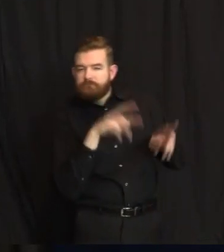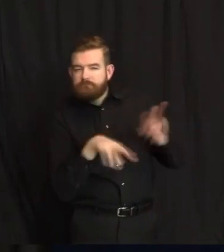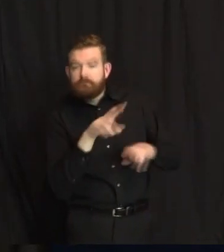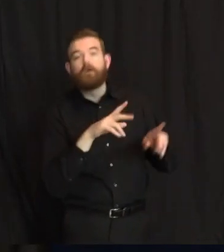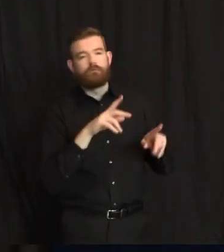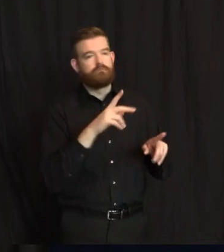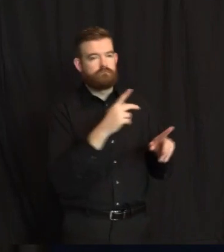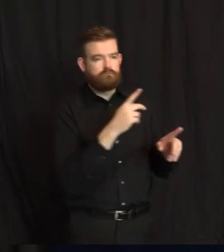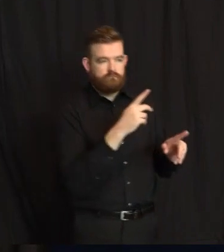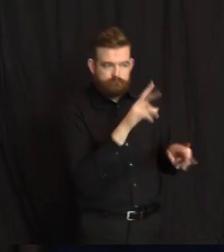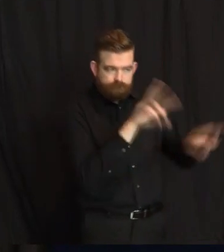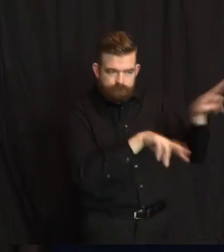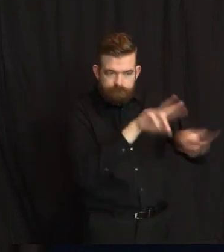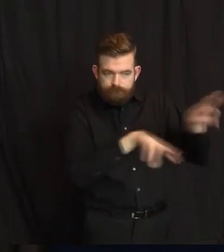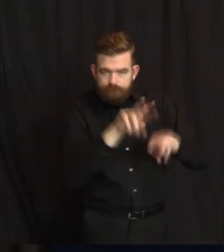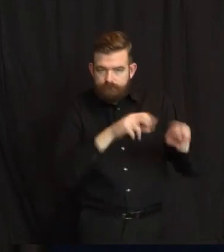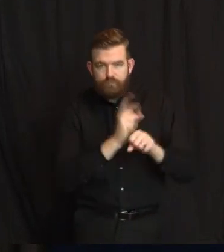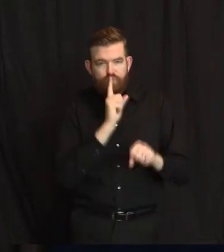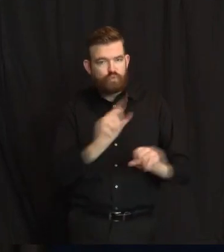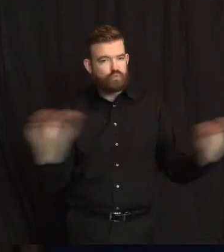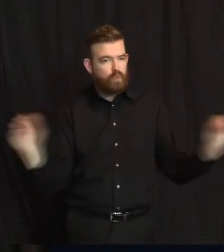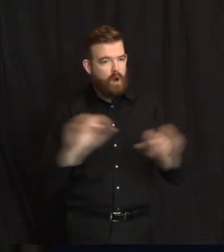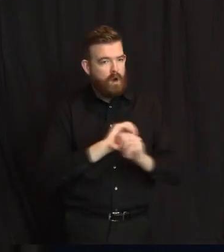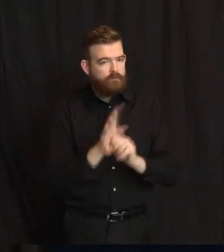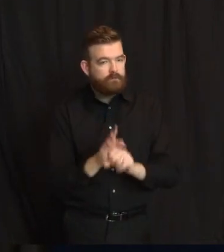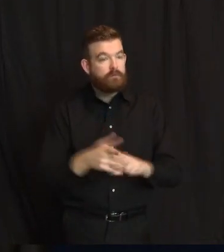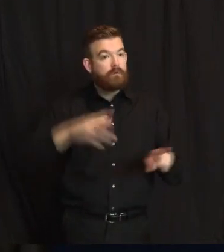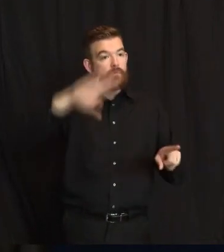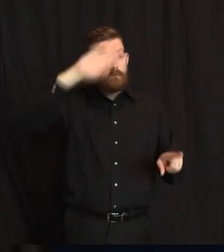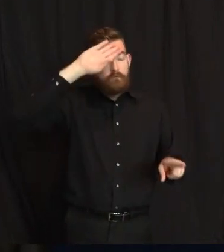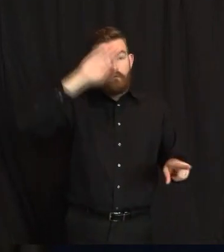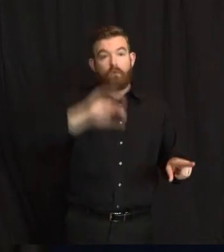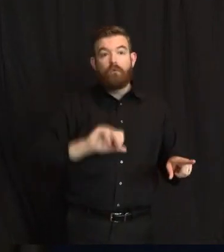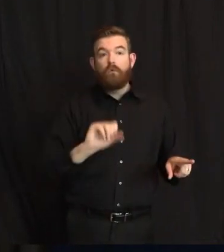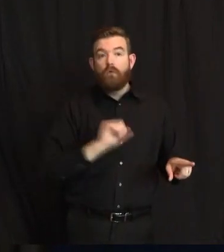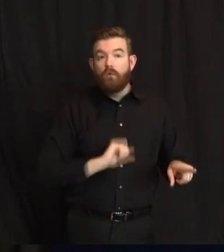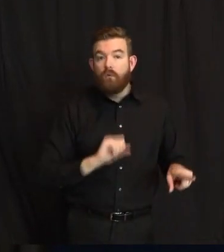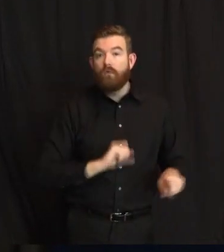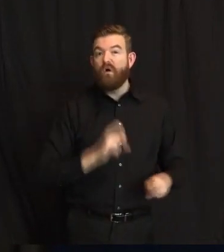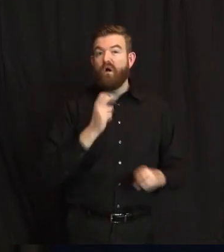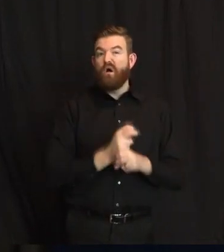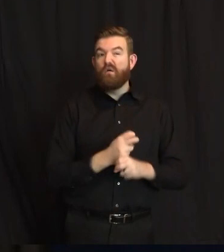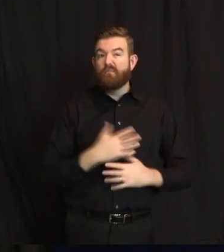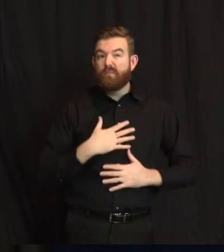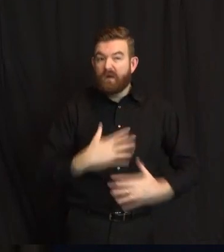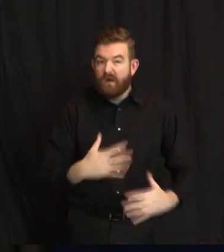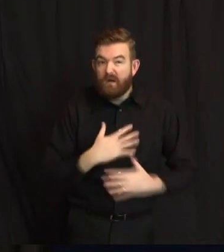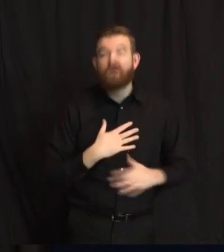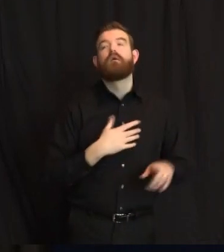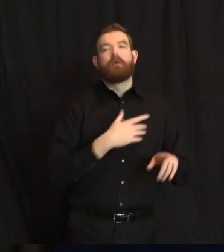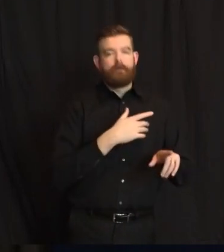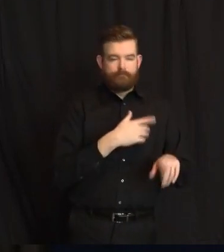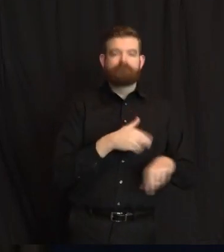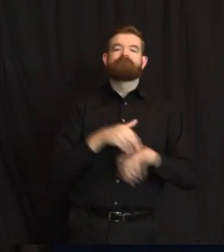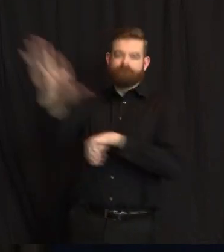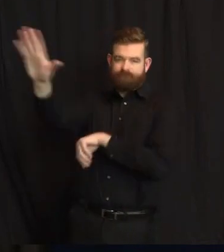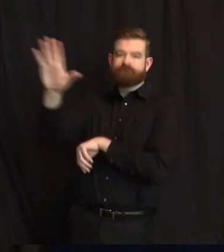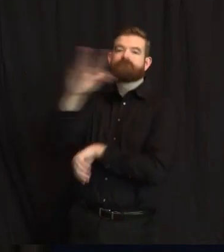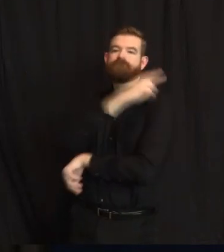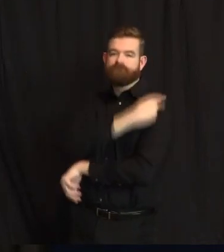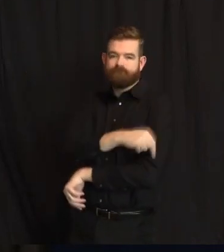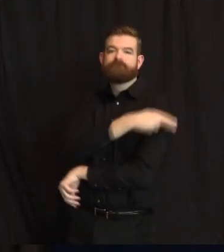hospital if they have symptoms such as fever, cough, shortness of breath. And again, with the guidance of DOH and CDC, that has